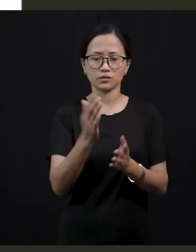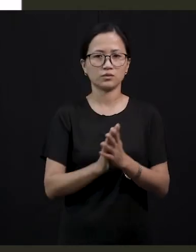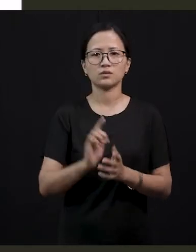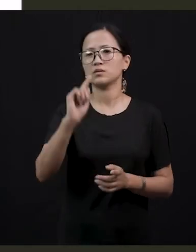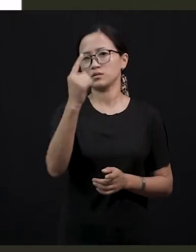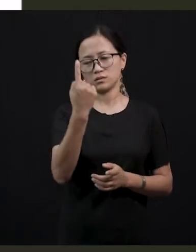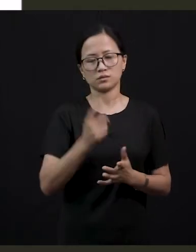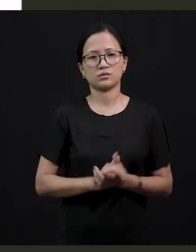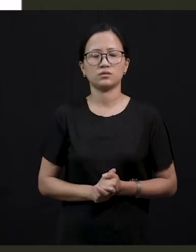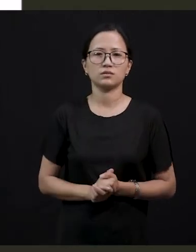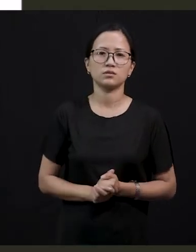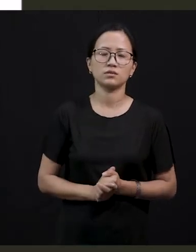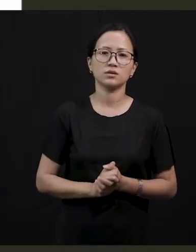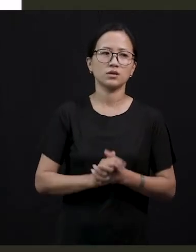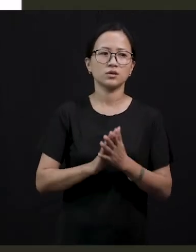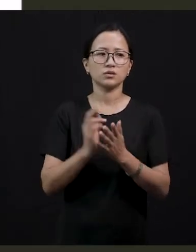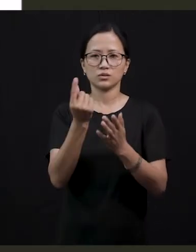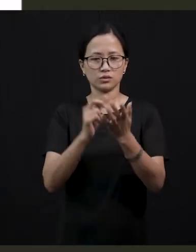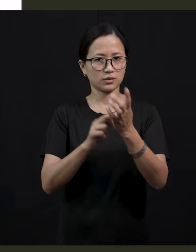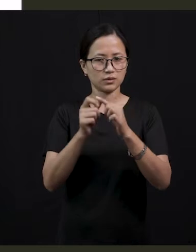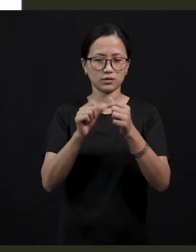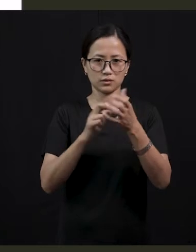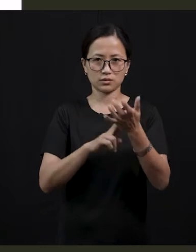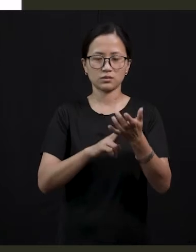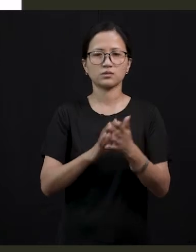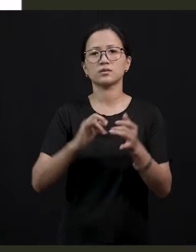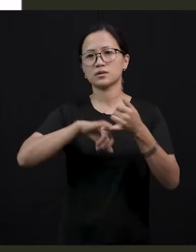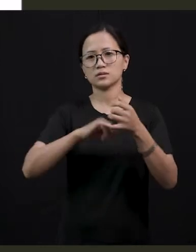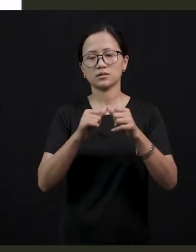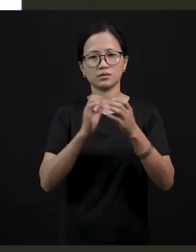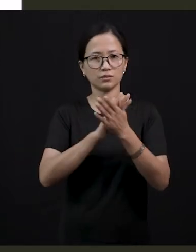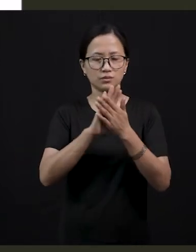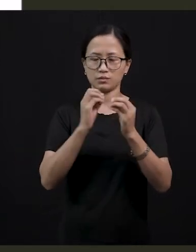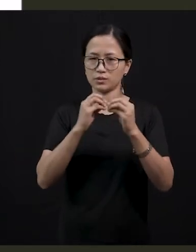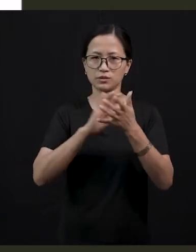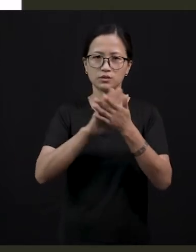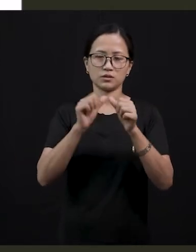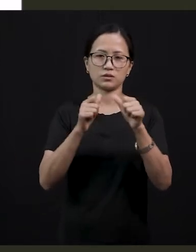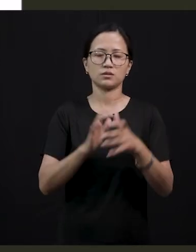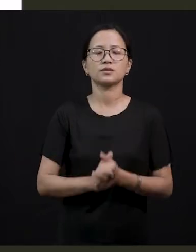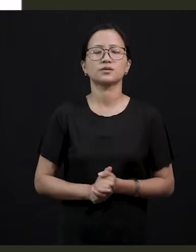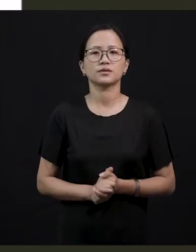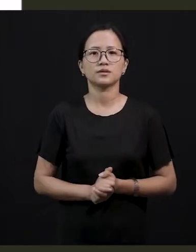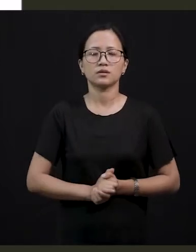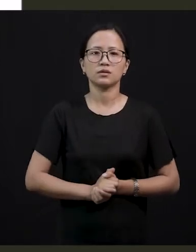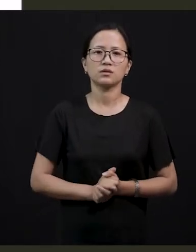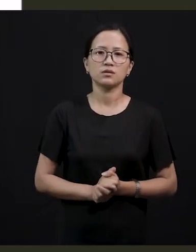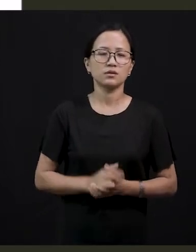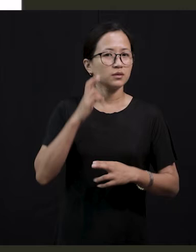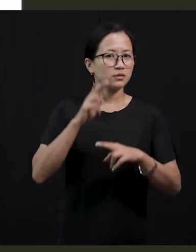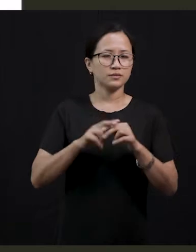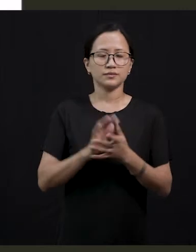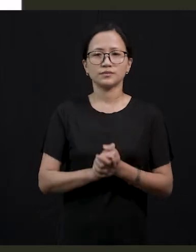have only one. So this is Vidhan Sabha. I'll explain it to you as we go on to the slides, and Vidhan Parishad. If it